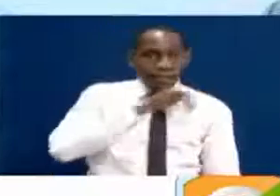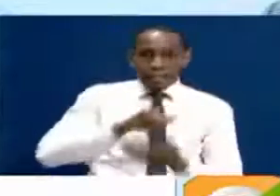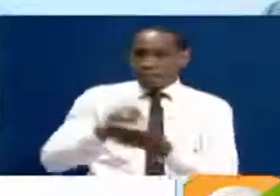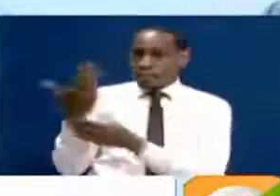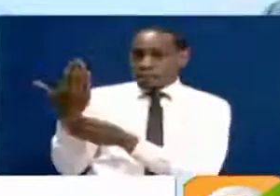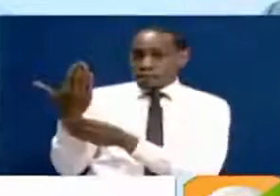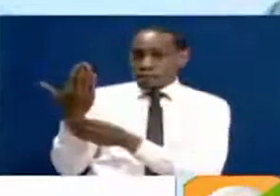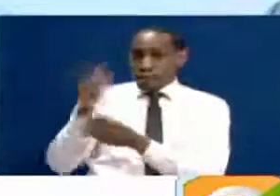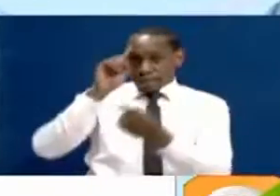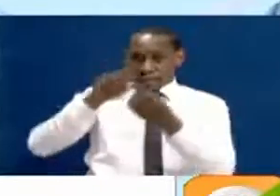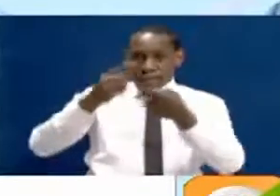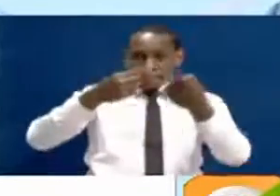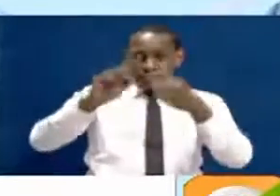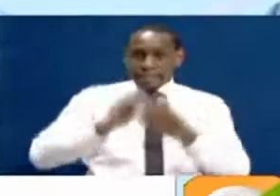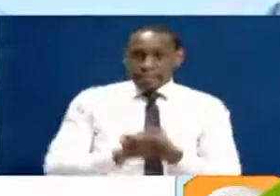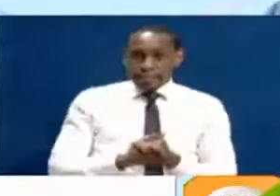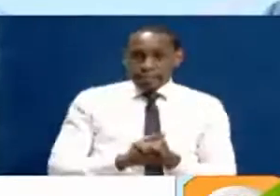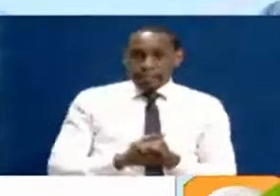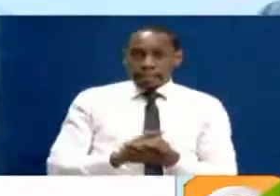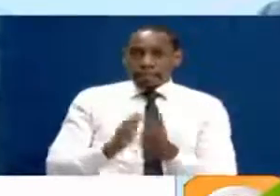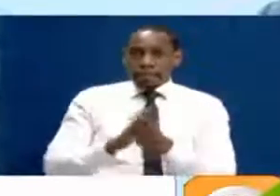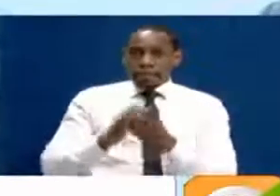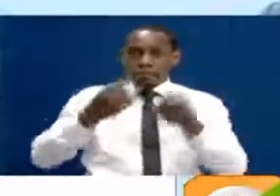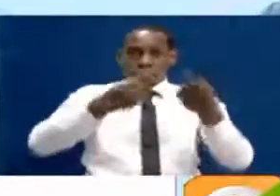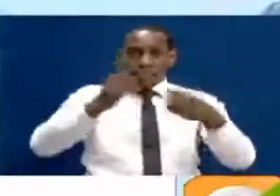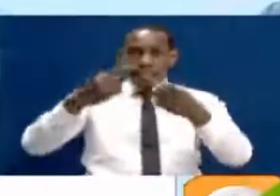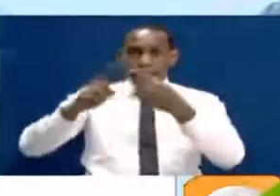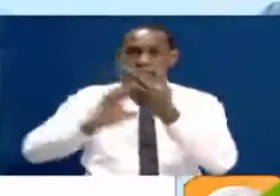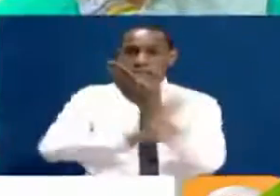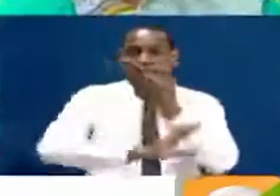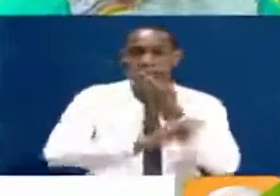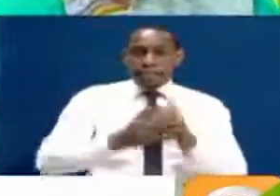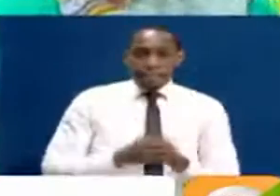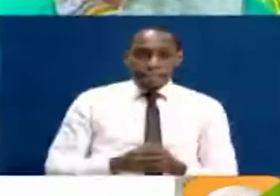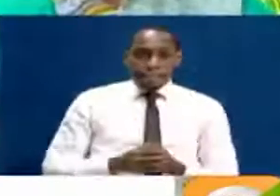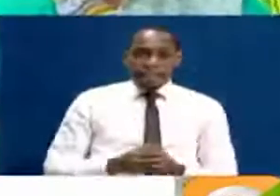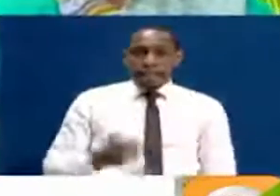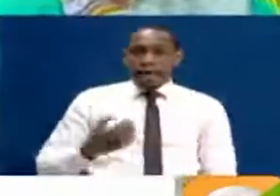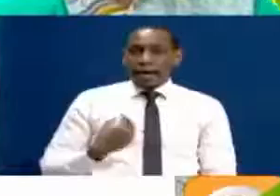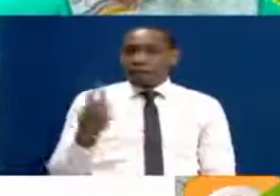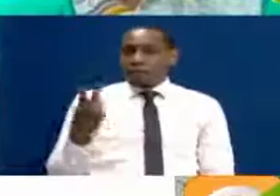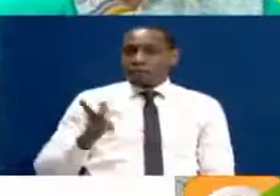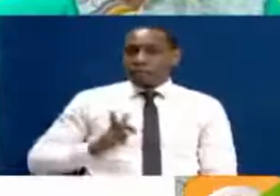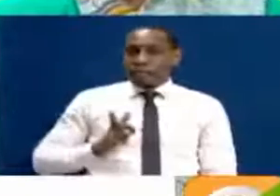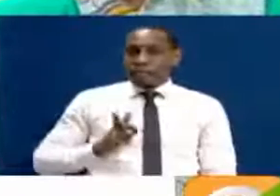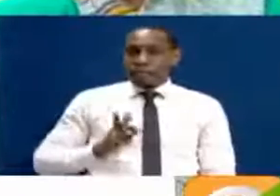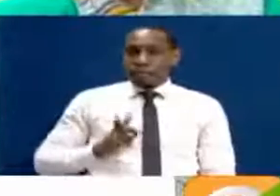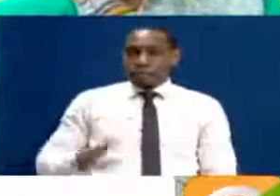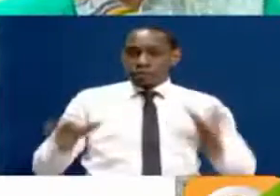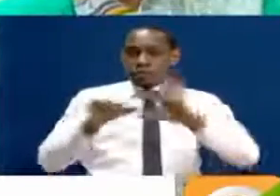It's about the prosperity and posterity of our country. We have these two ladies who are